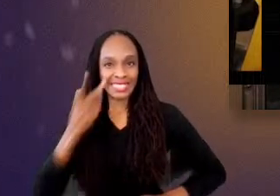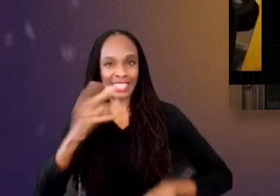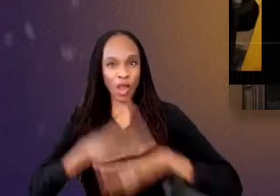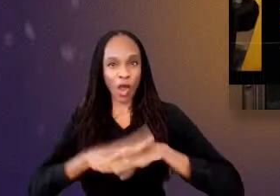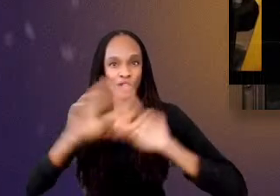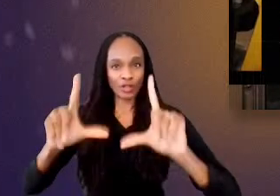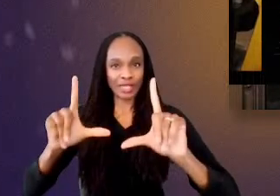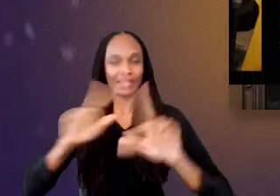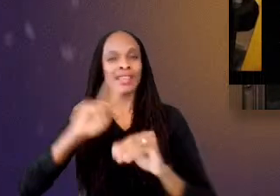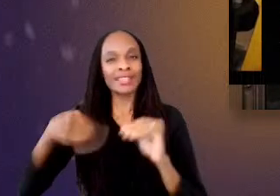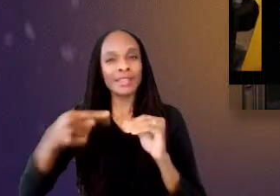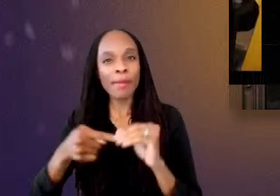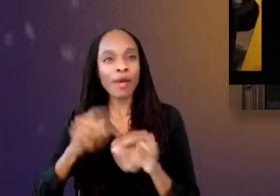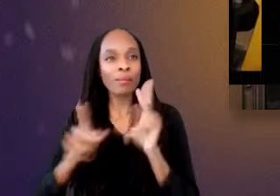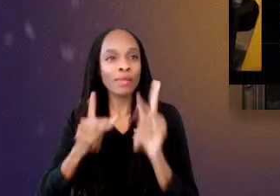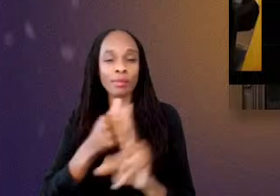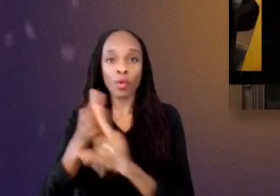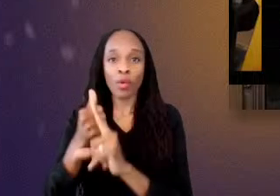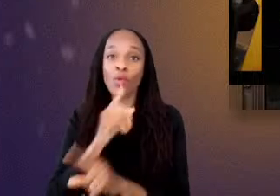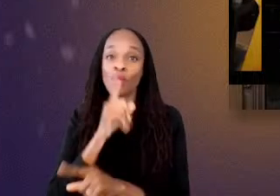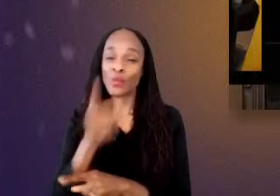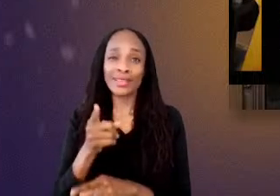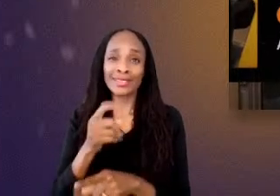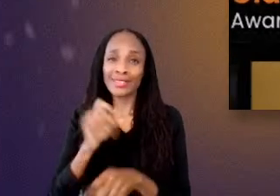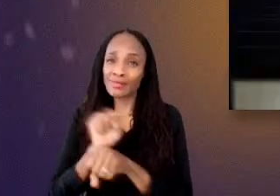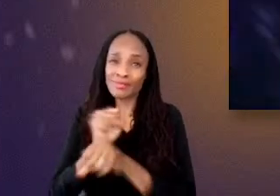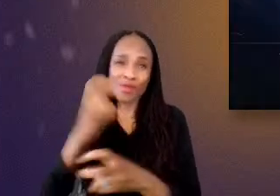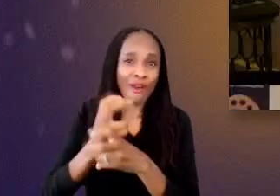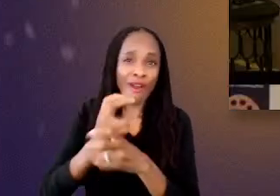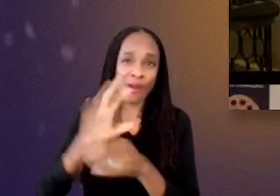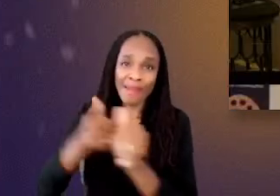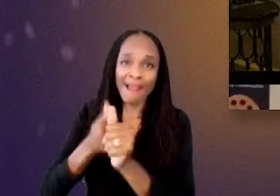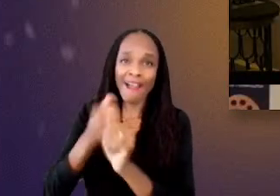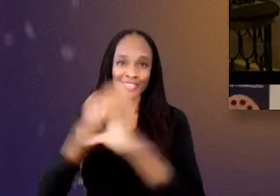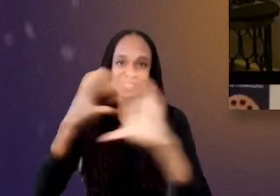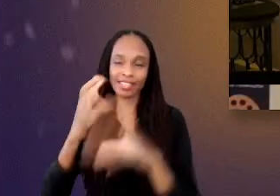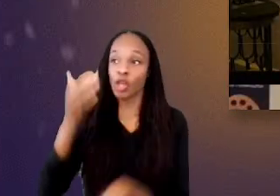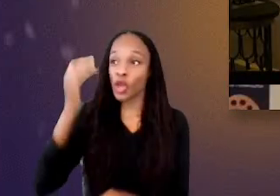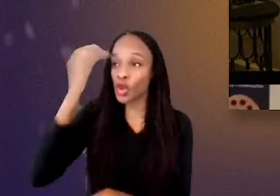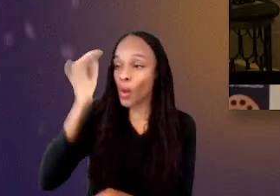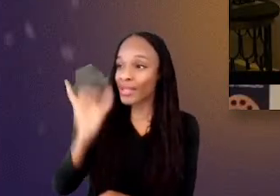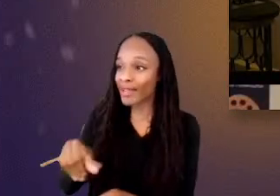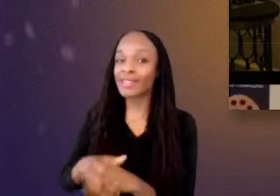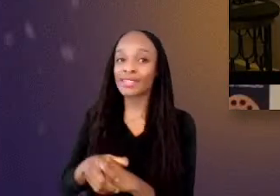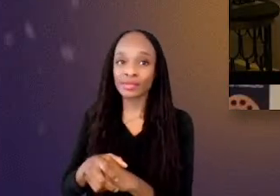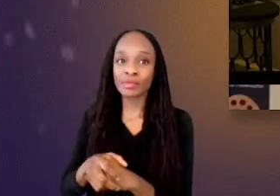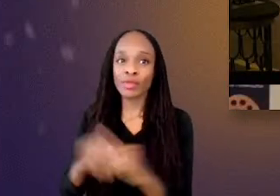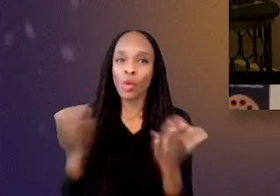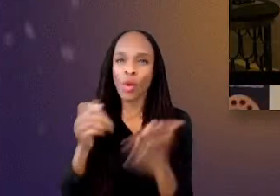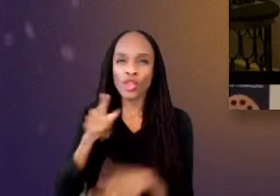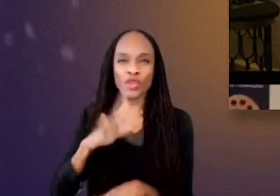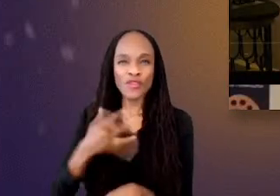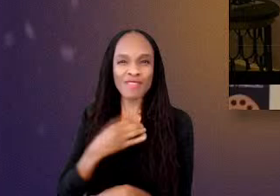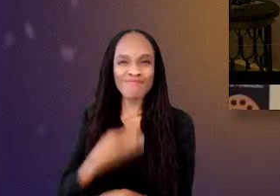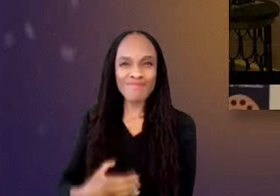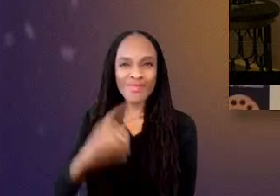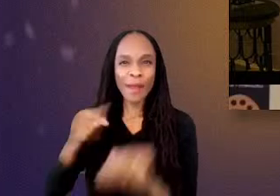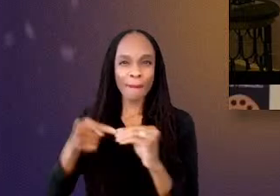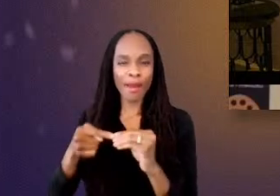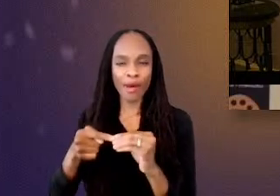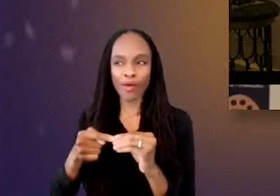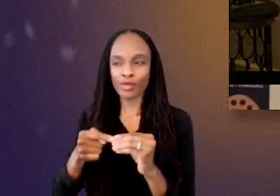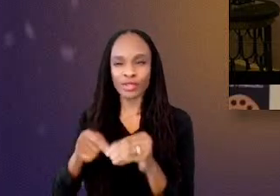It's about the people that put in the blood, sweat, and tears behind the scenes. Knowing that what you're so passionate about, someone looks at